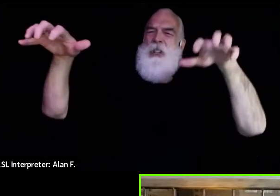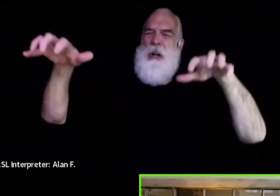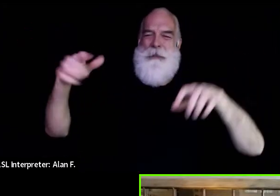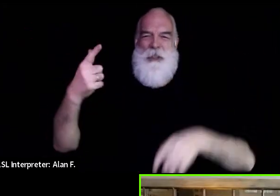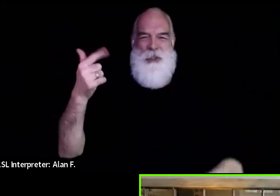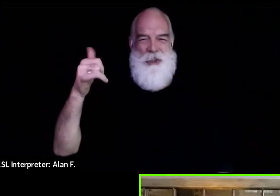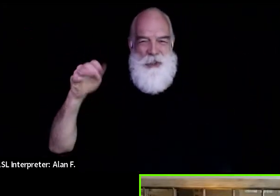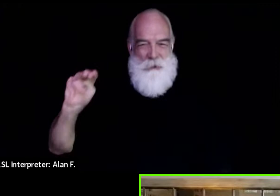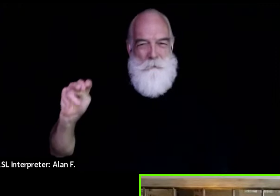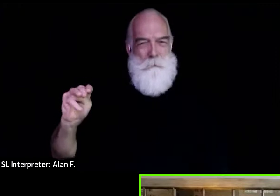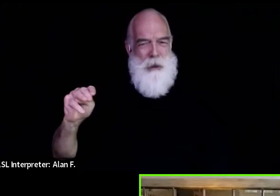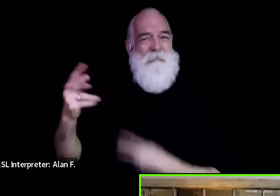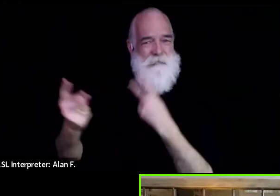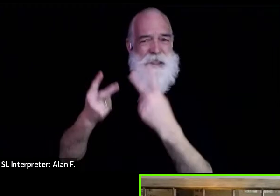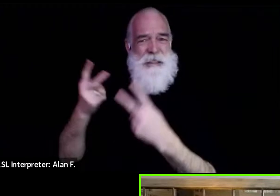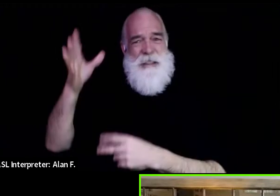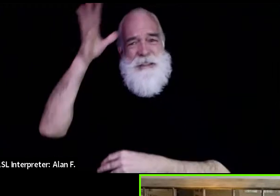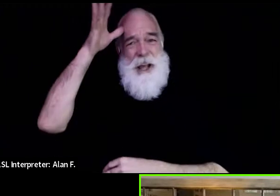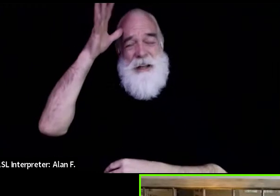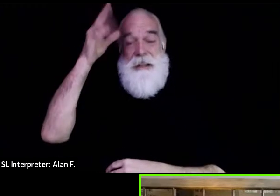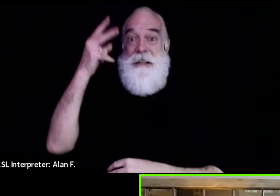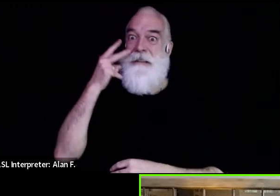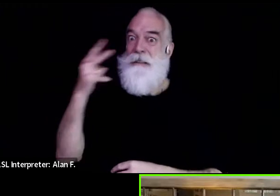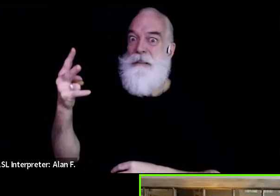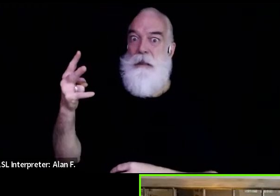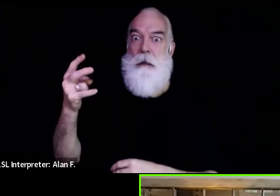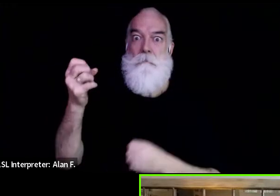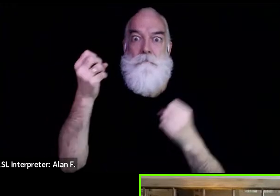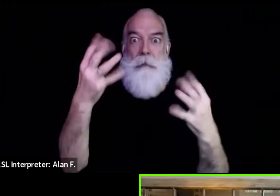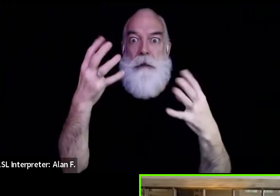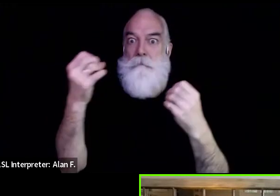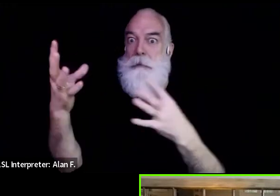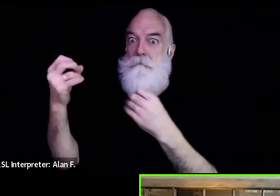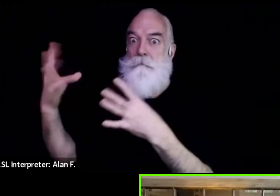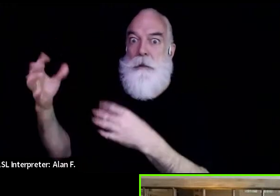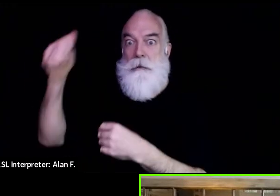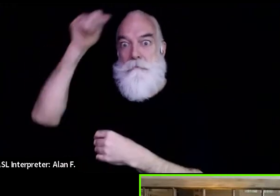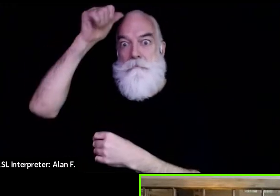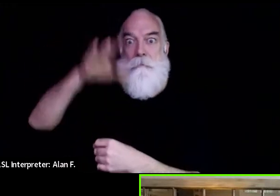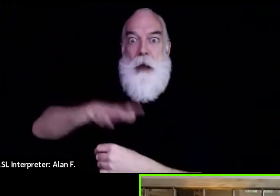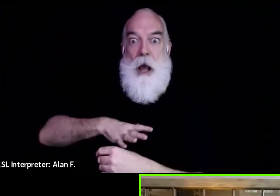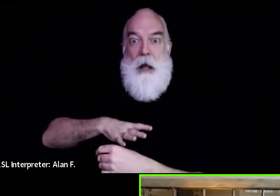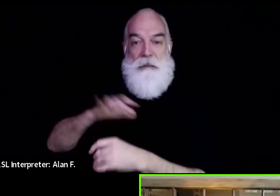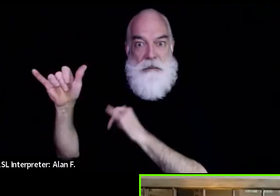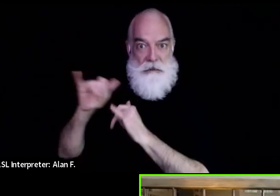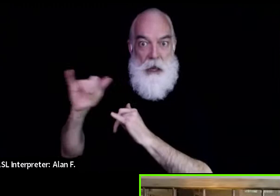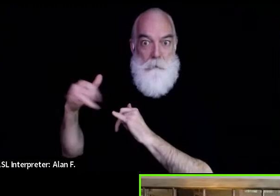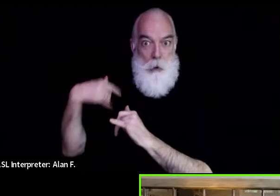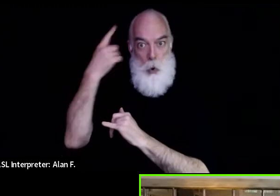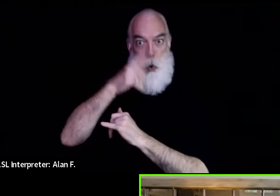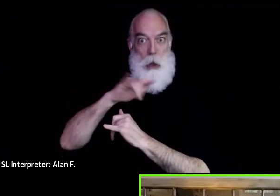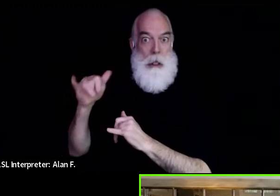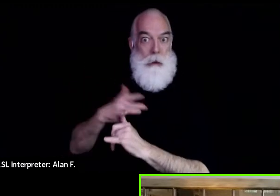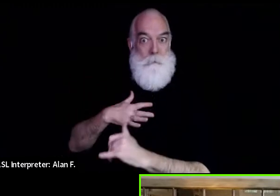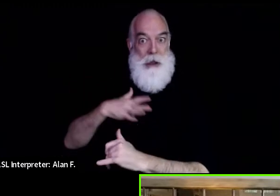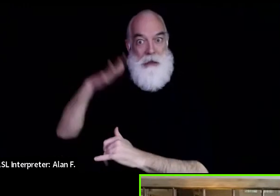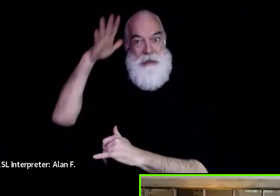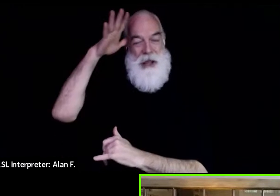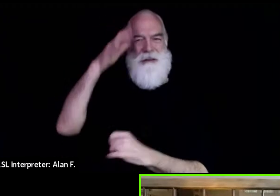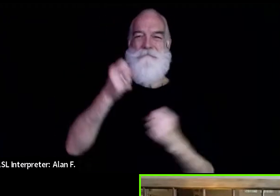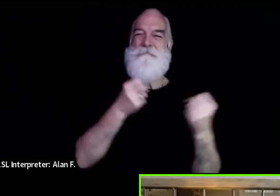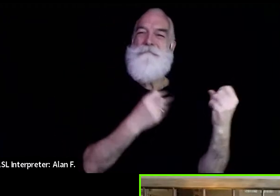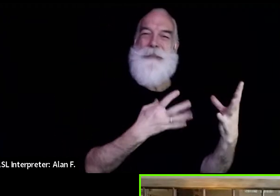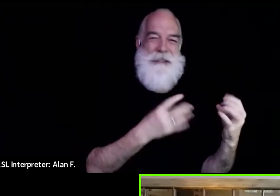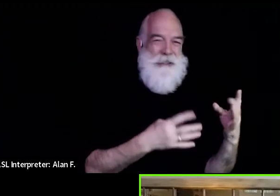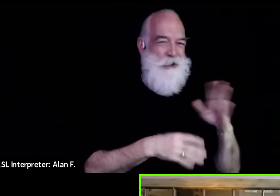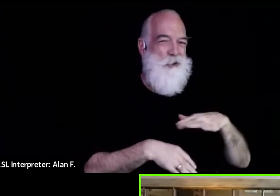dad, and seeing hundreds of men who looked like my dad and hundreds of children who look like me. So that's